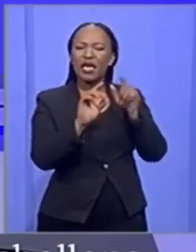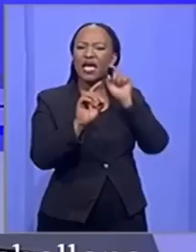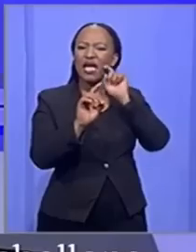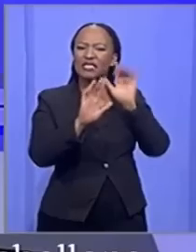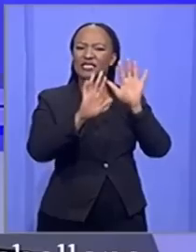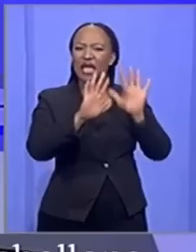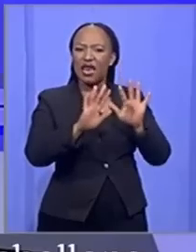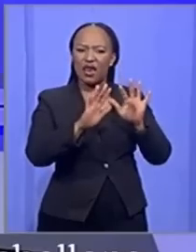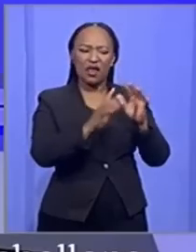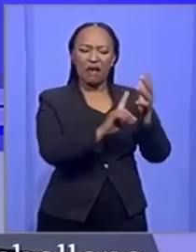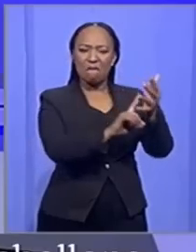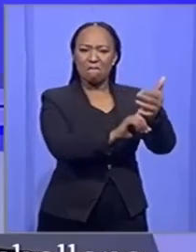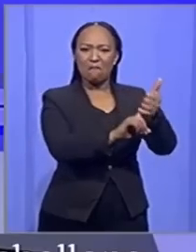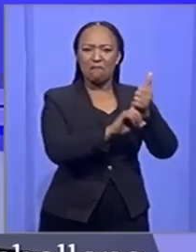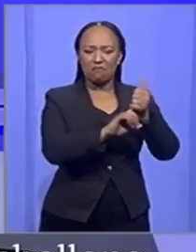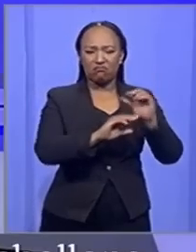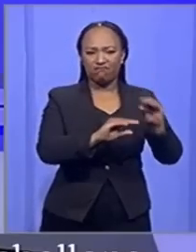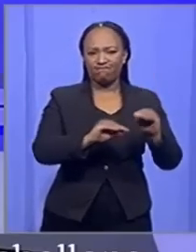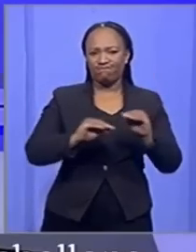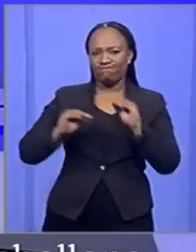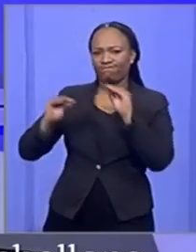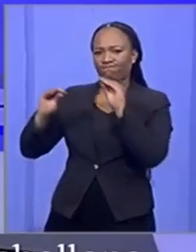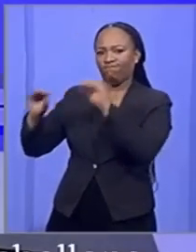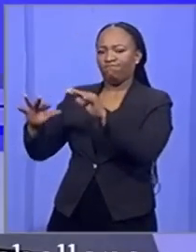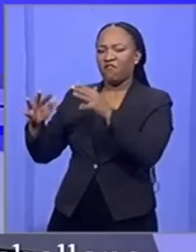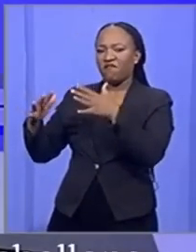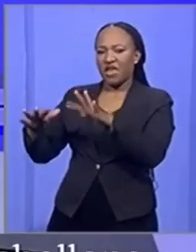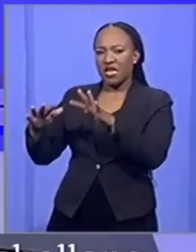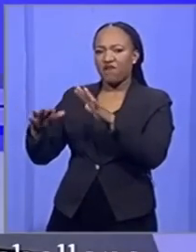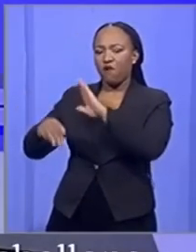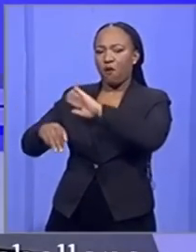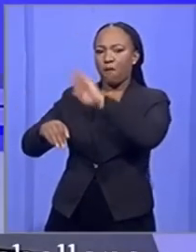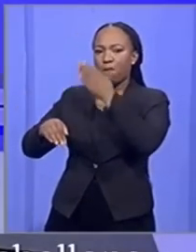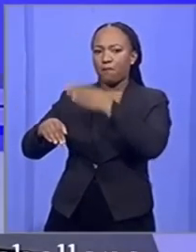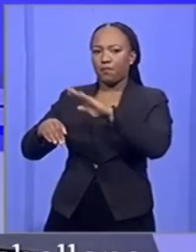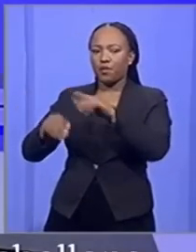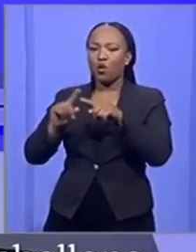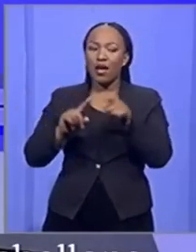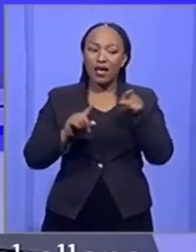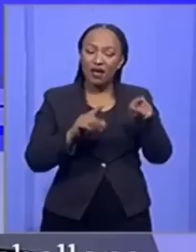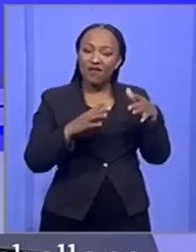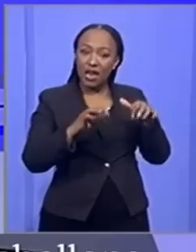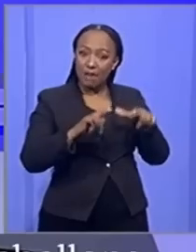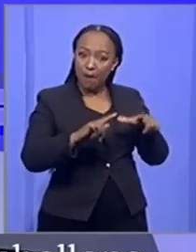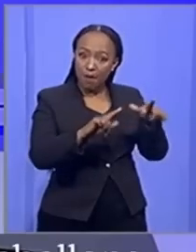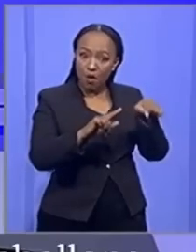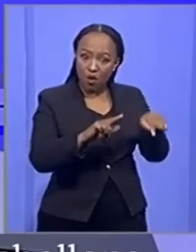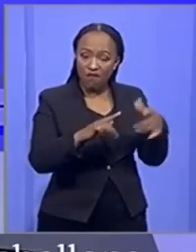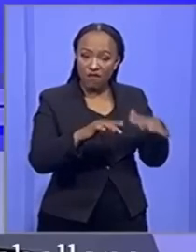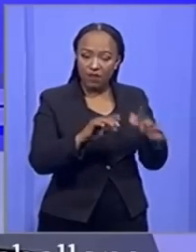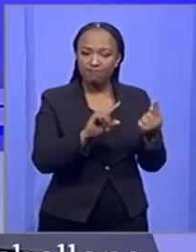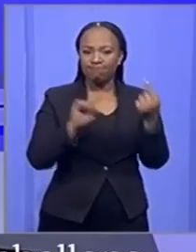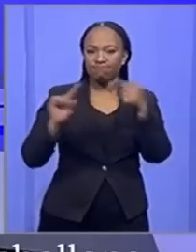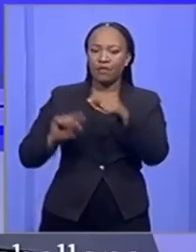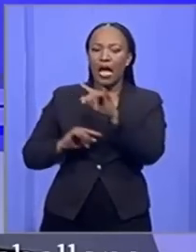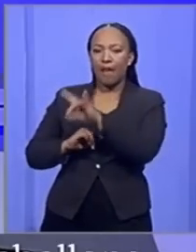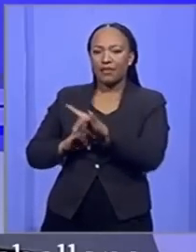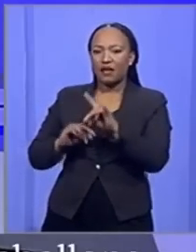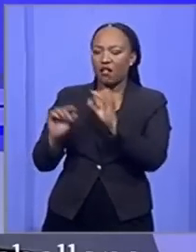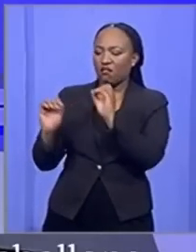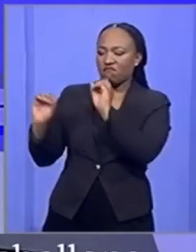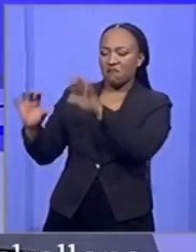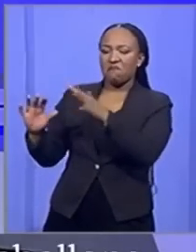Mošimane yo o thupile ka Valvater ka ntlenyana ga lephalale provinceng ya Limpopo gomme a išwa lebollong ka Hammanskraal provinceng ya Gauteng. Mmagwe o